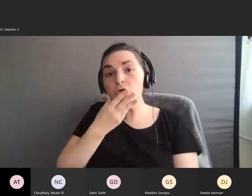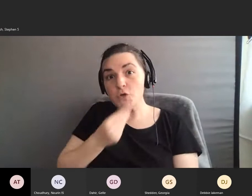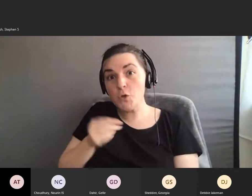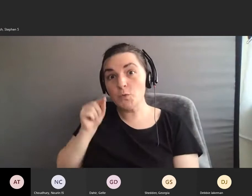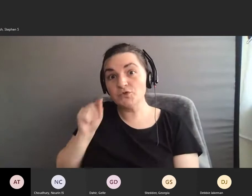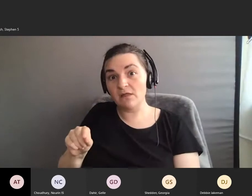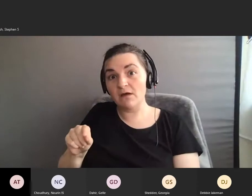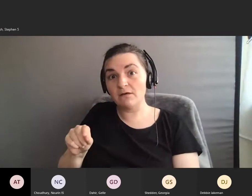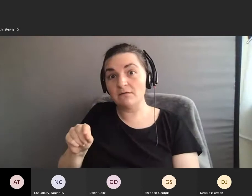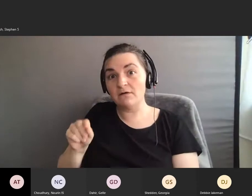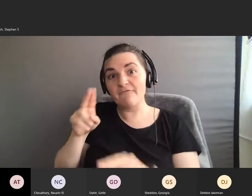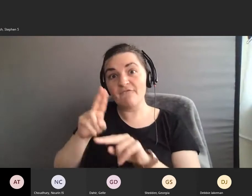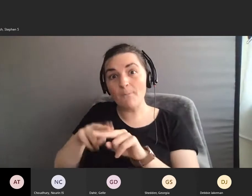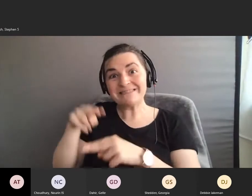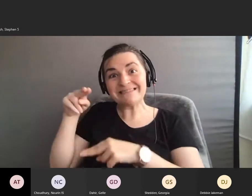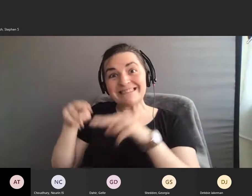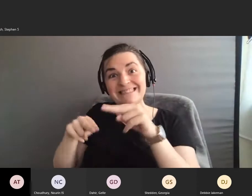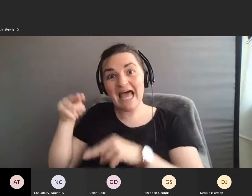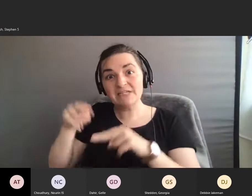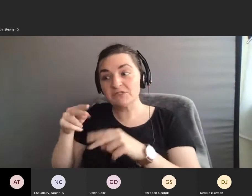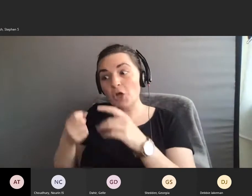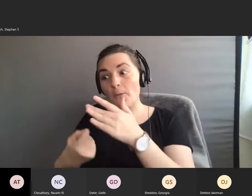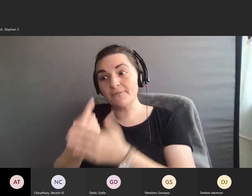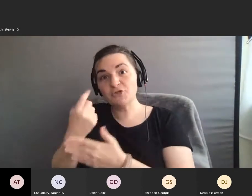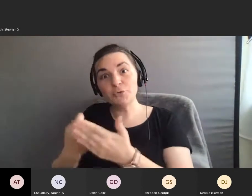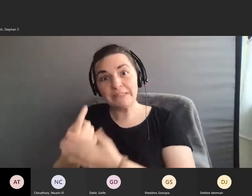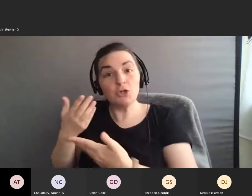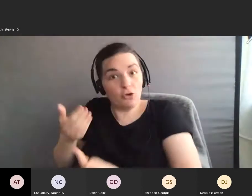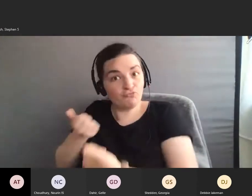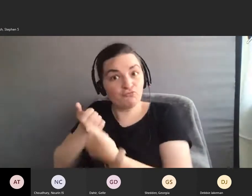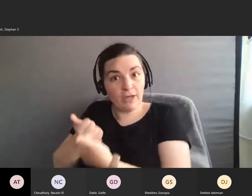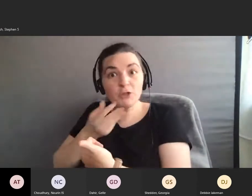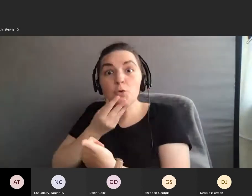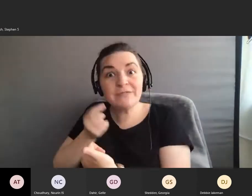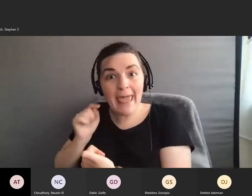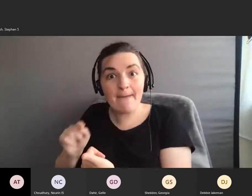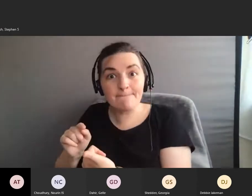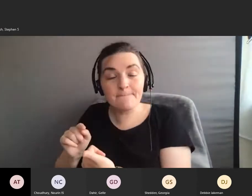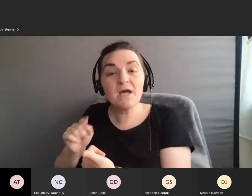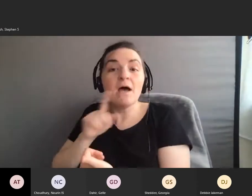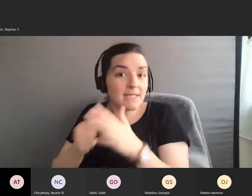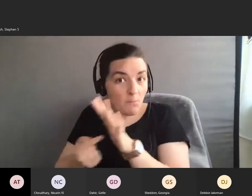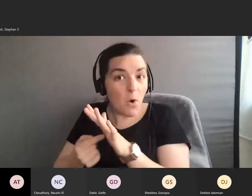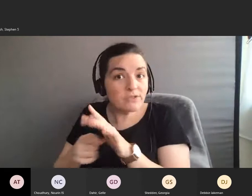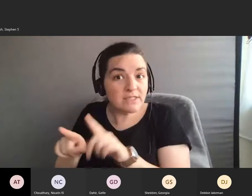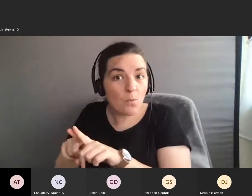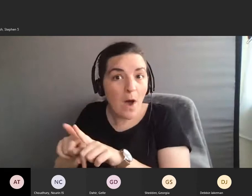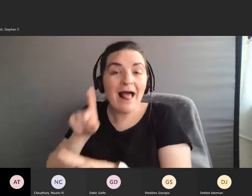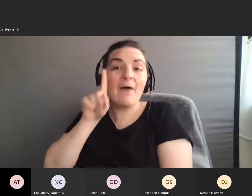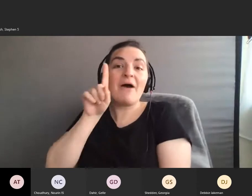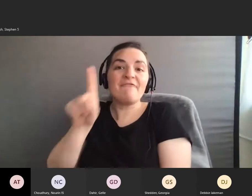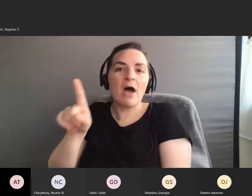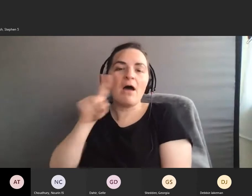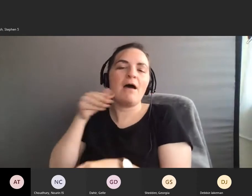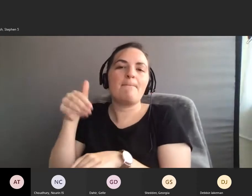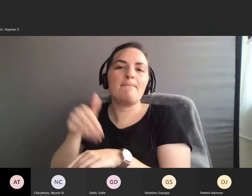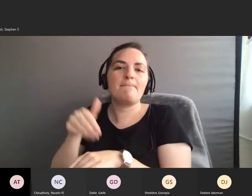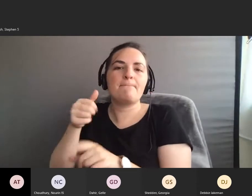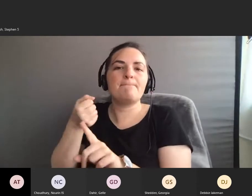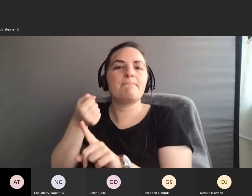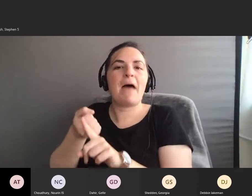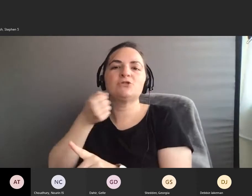of formative assessment opportunities. It's important that you do that. However, the formative